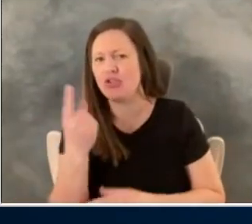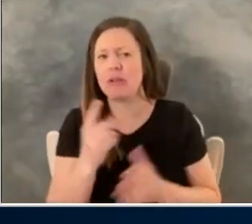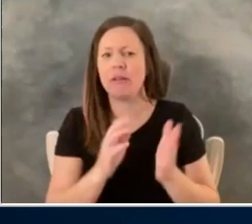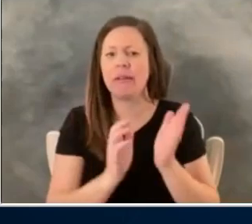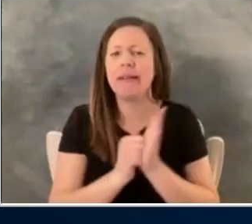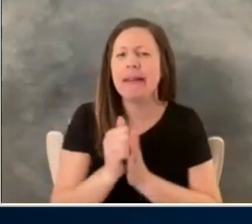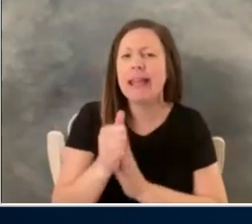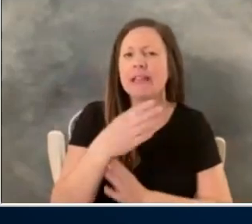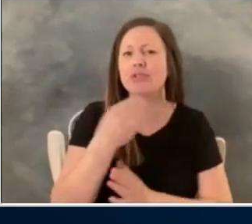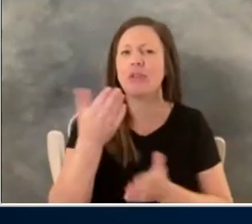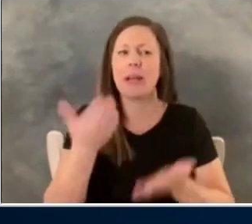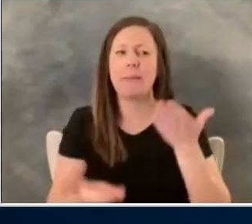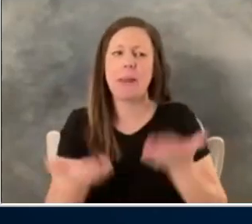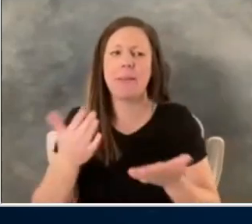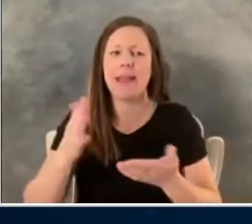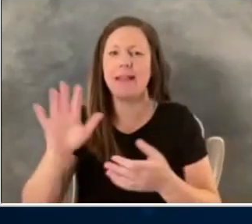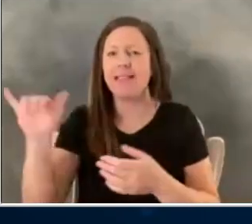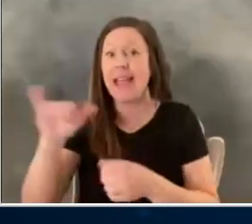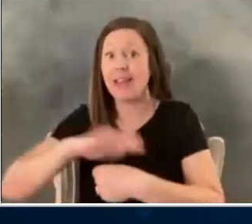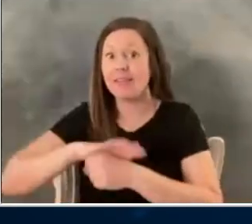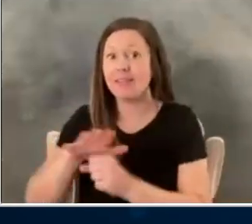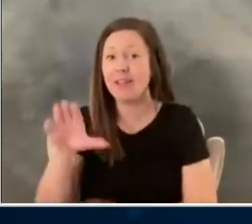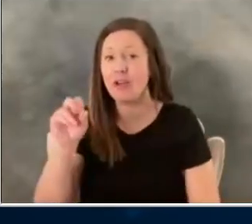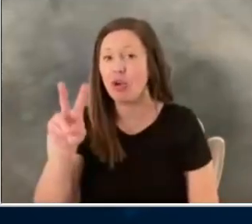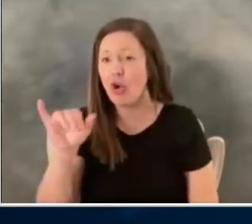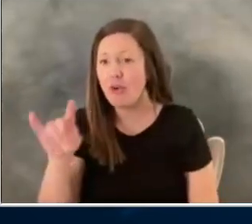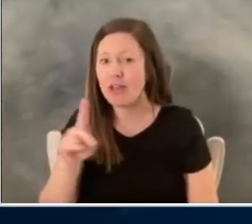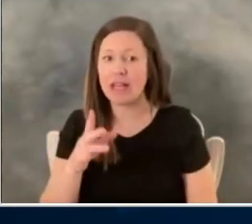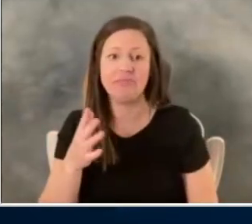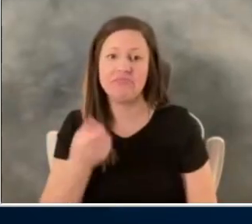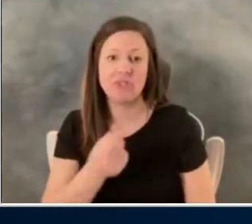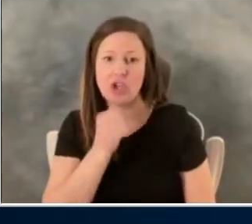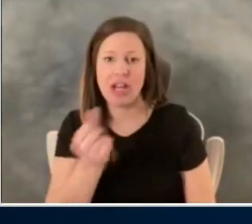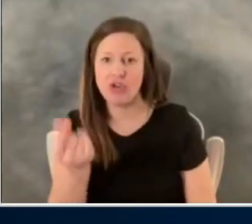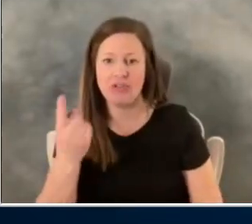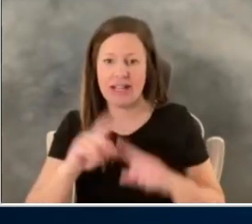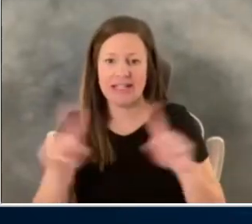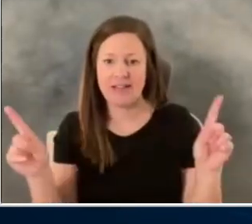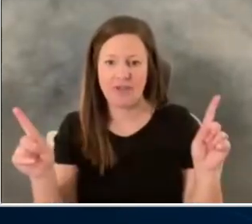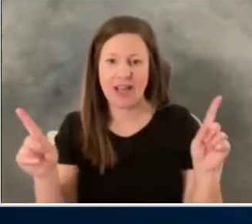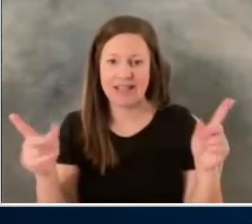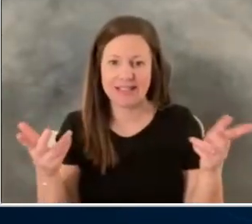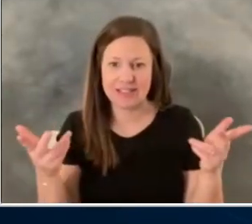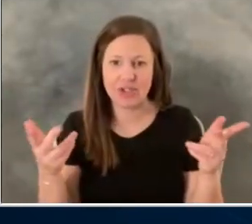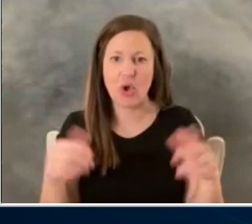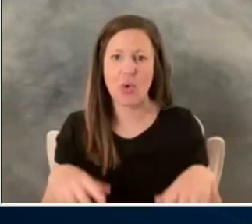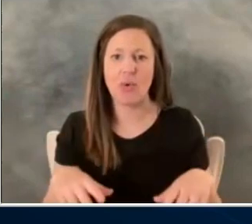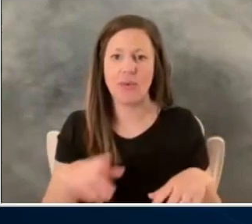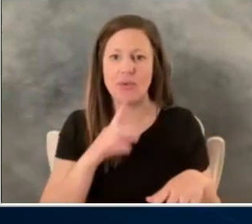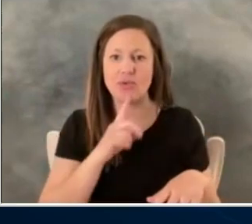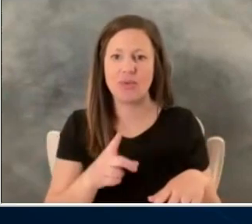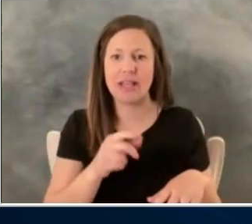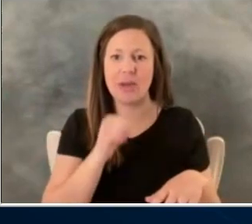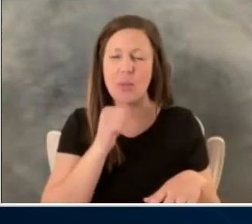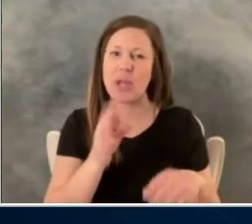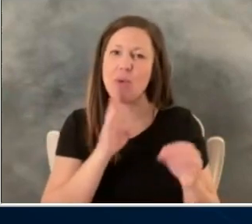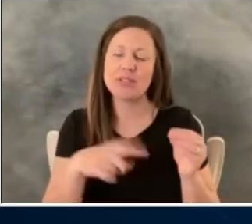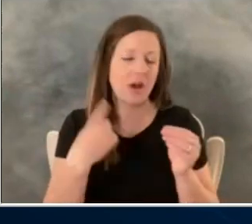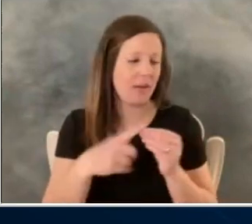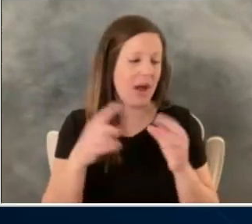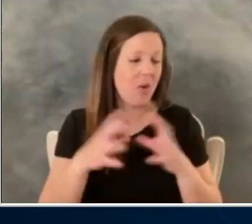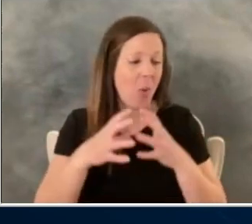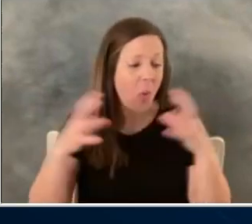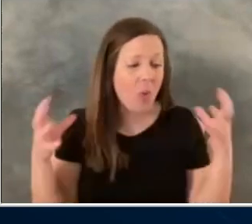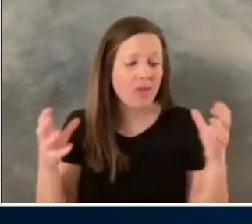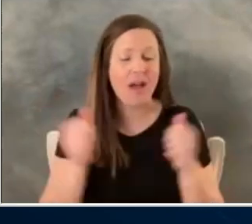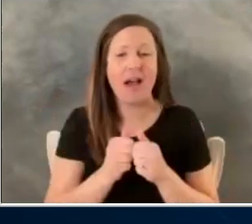maybe COVID, right? So in some regards, we don't talk about it a whole lot with them unless they